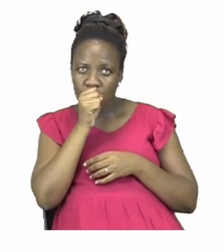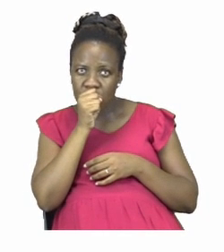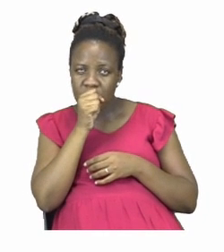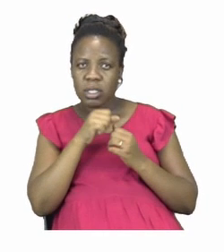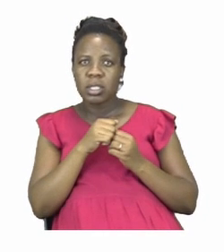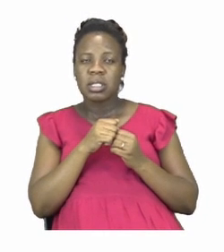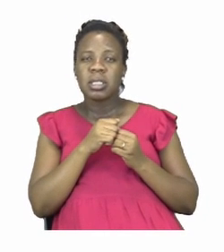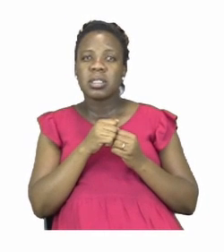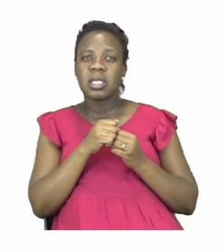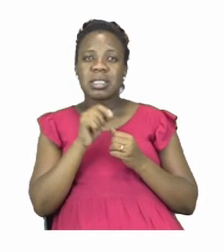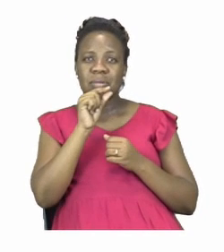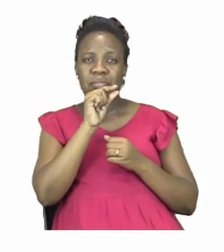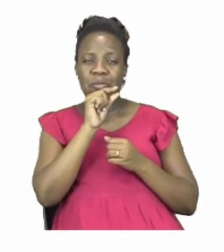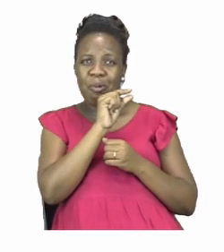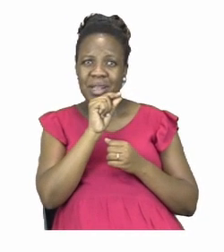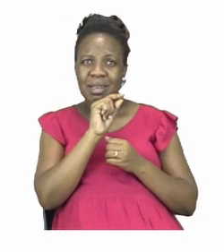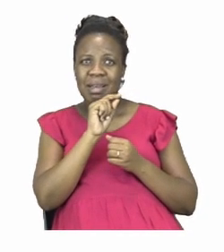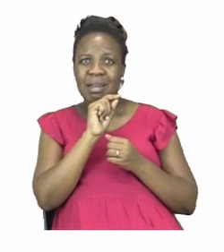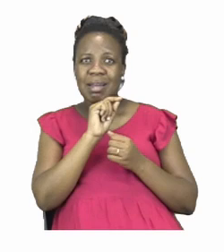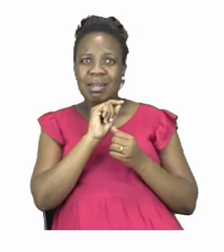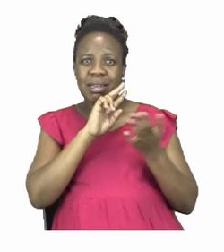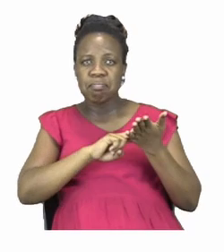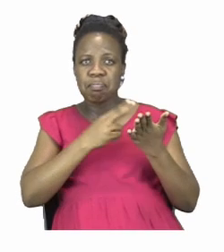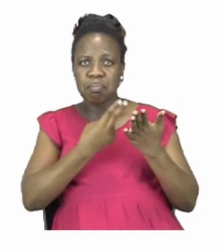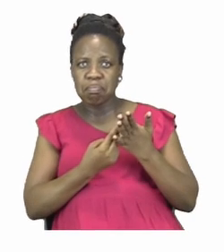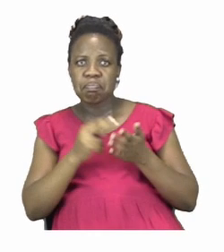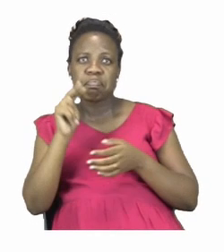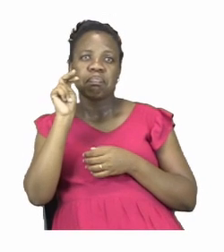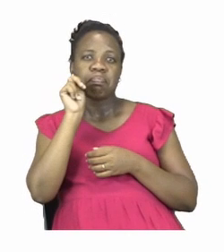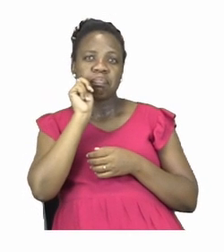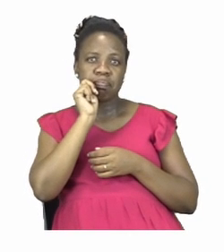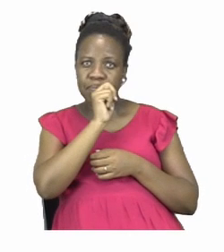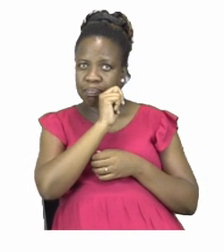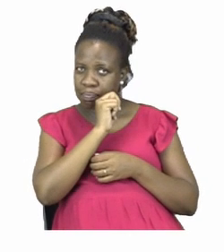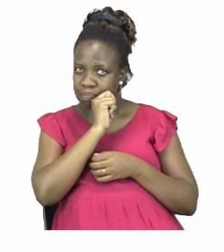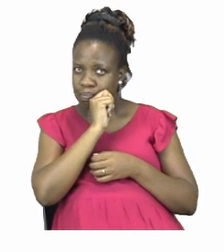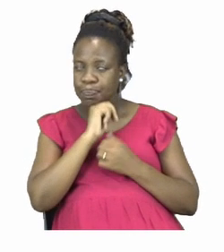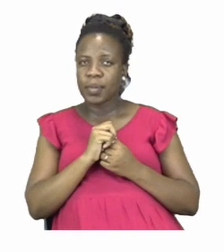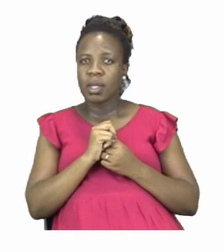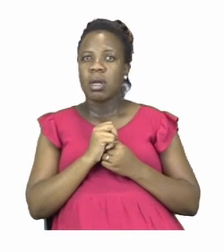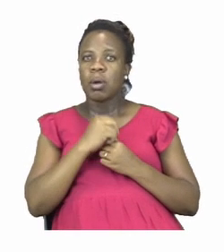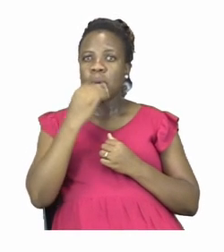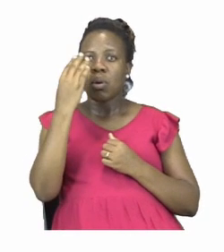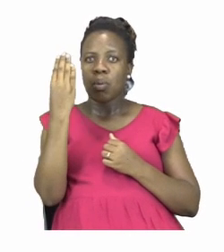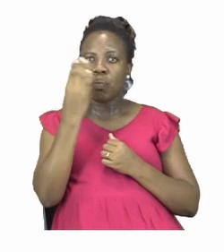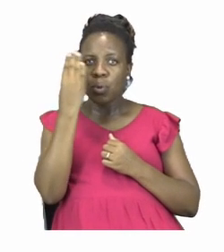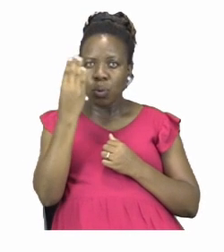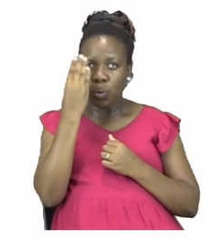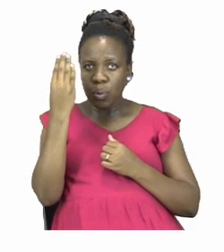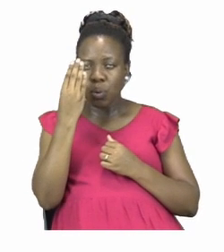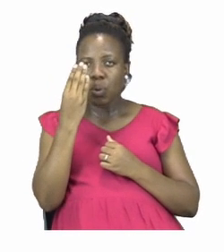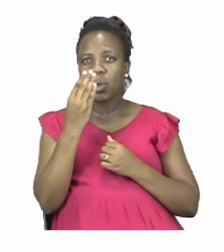And then you have to find your conjunctions, which we also know as joining words.